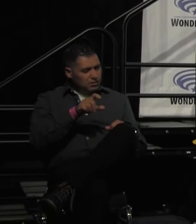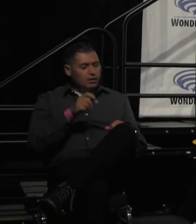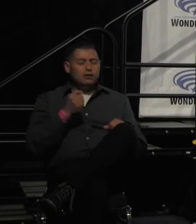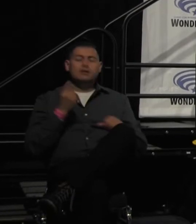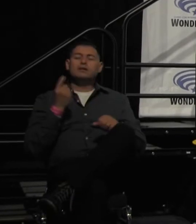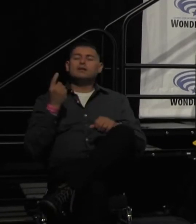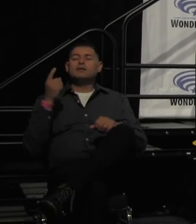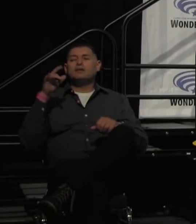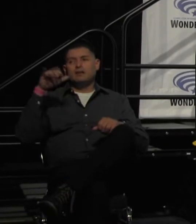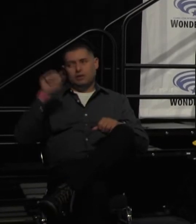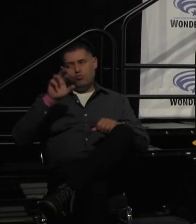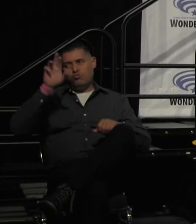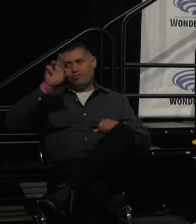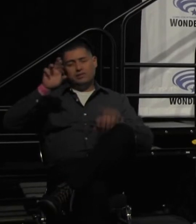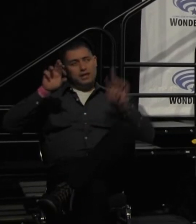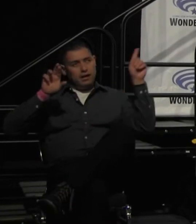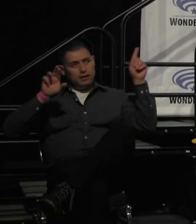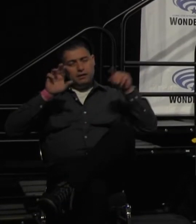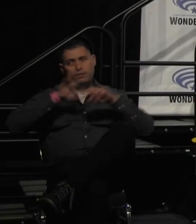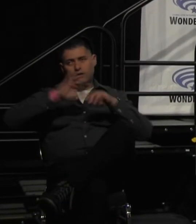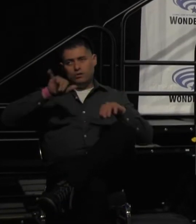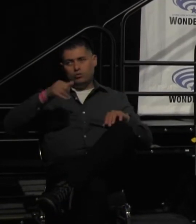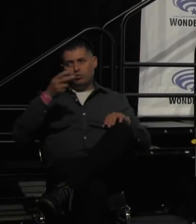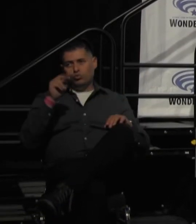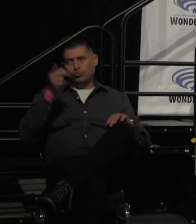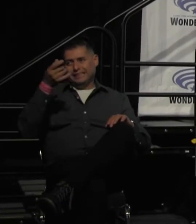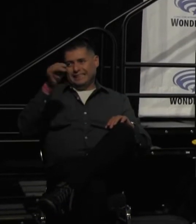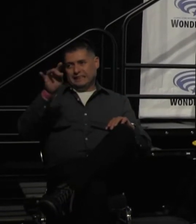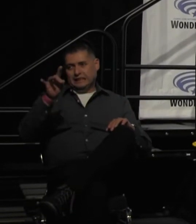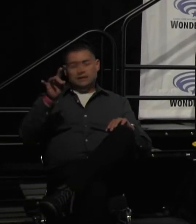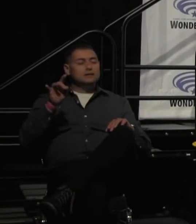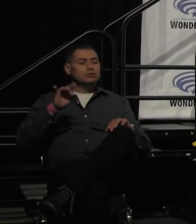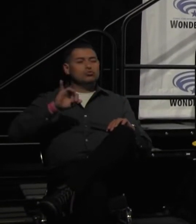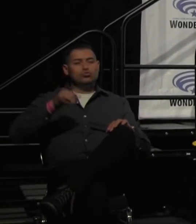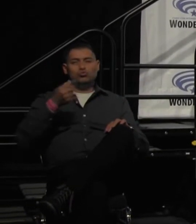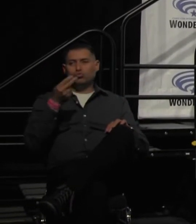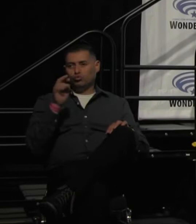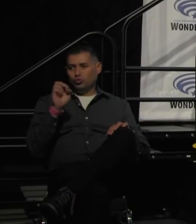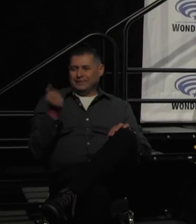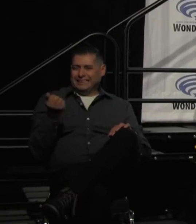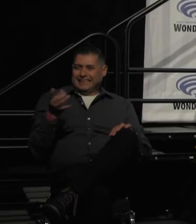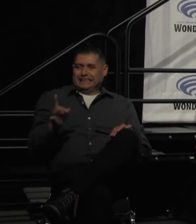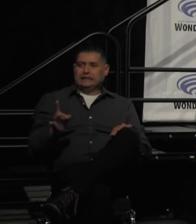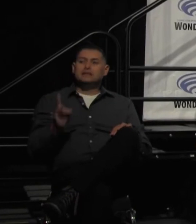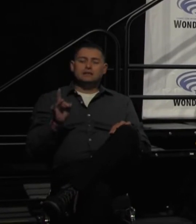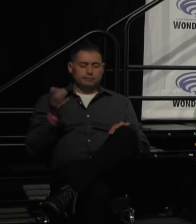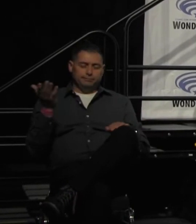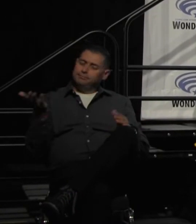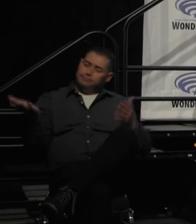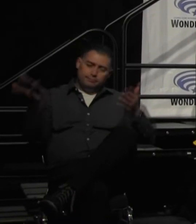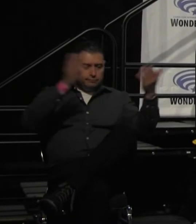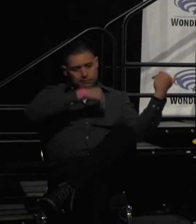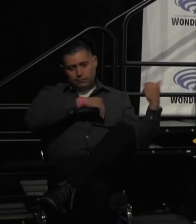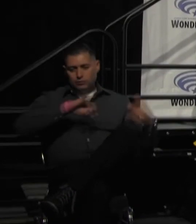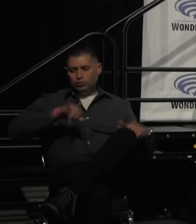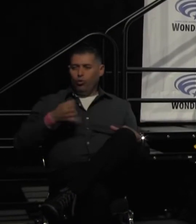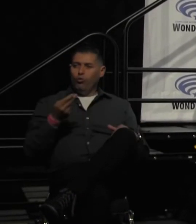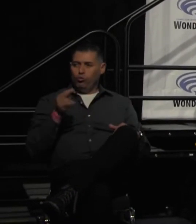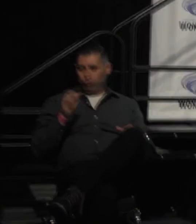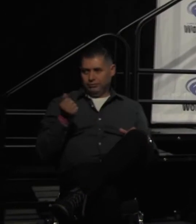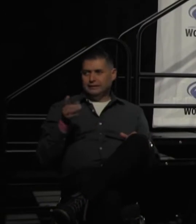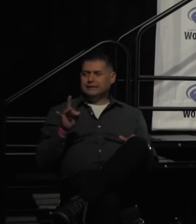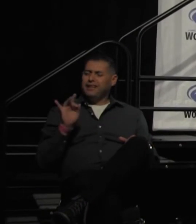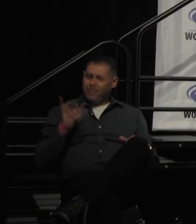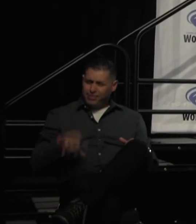in Riverside, California on June 18th. I want everybody to come. Can you tell us about that